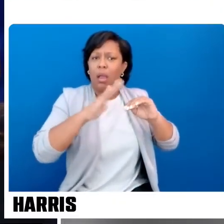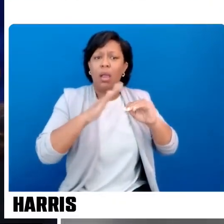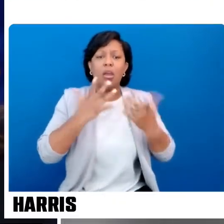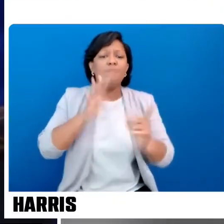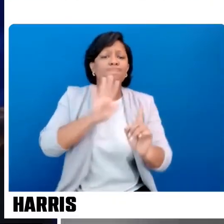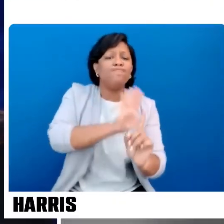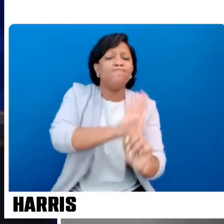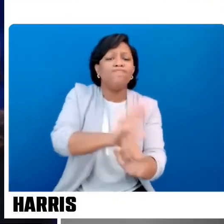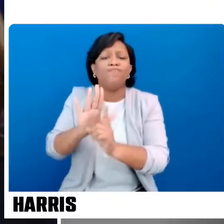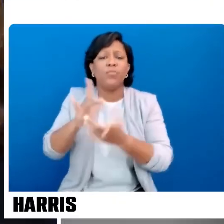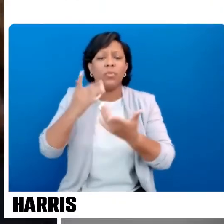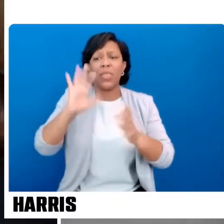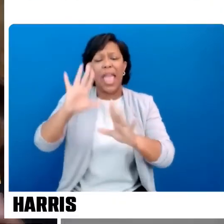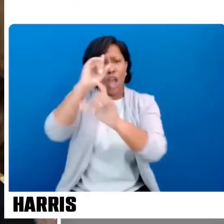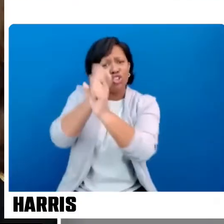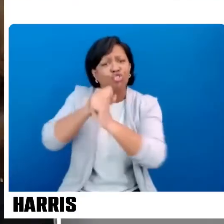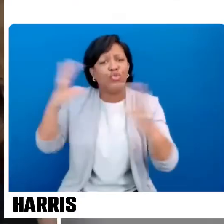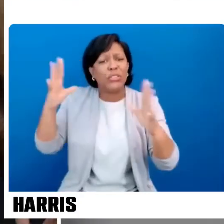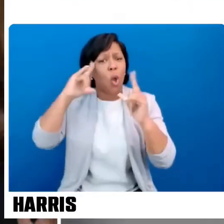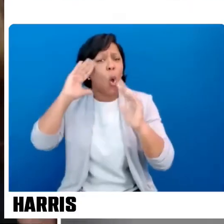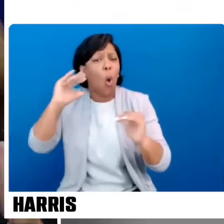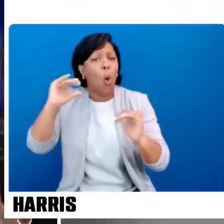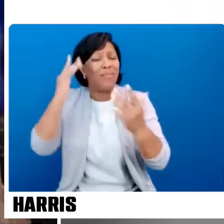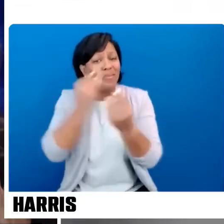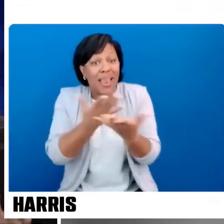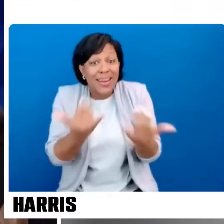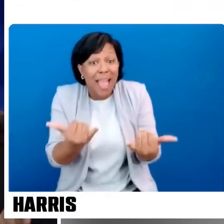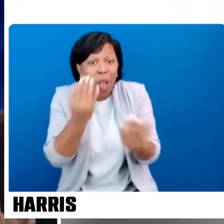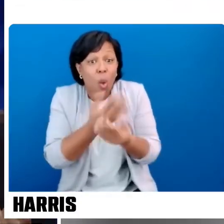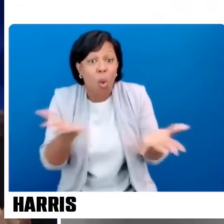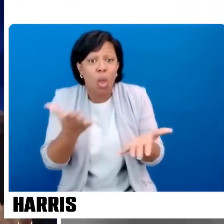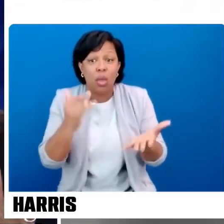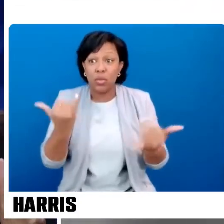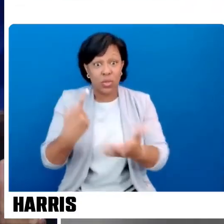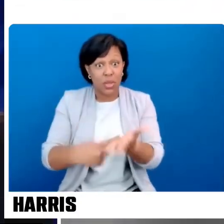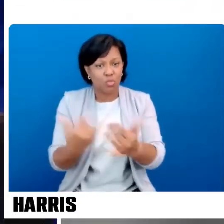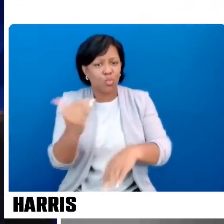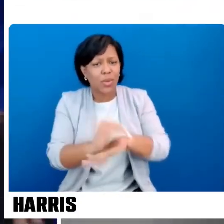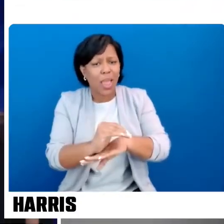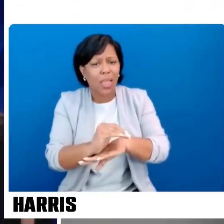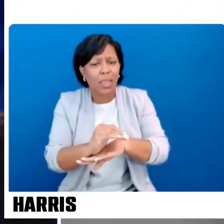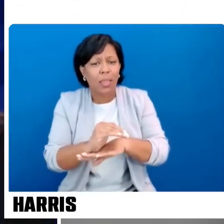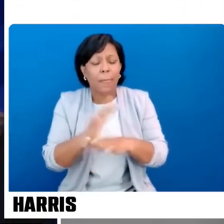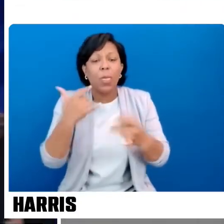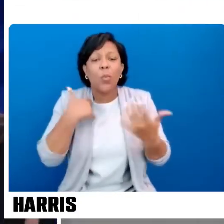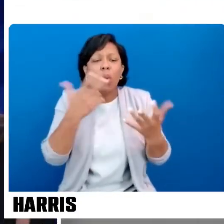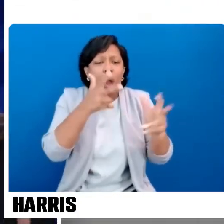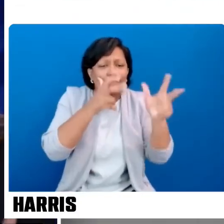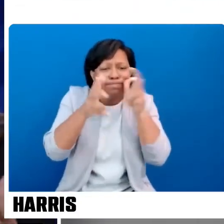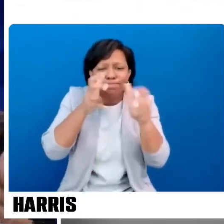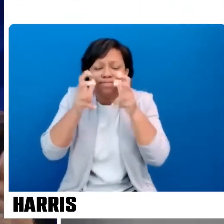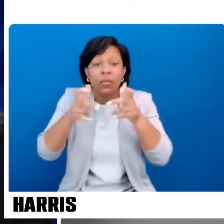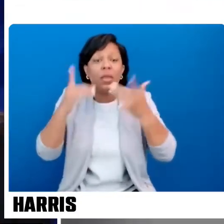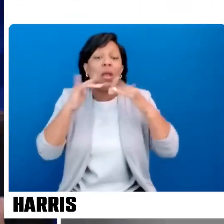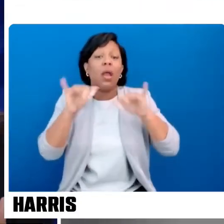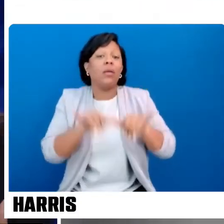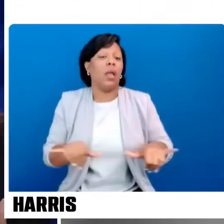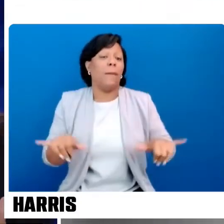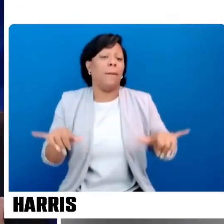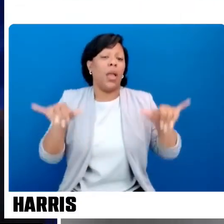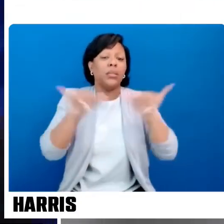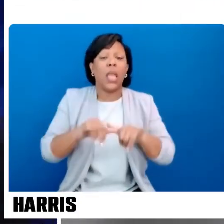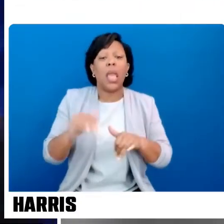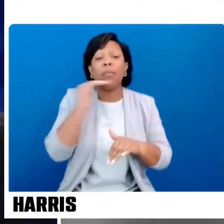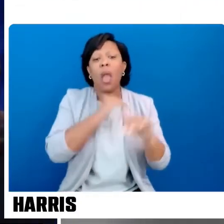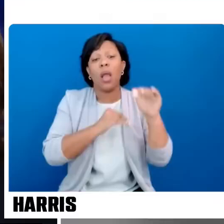debate tonight, you're going to hear from the same old tired playbook, a bunch of lies, grievances, and